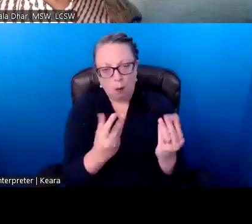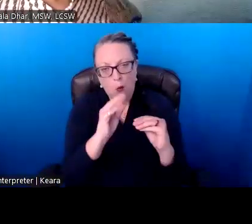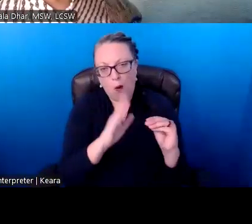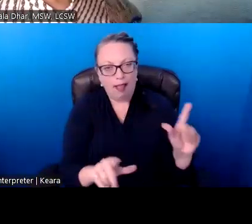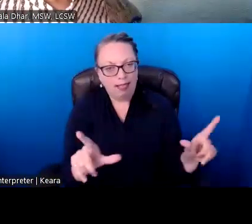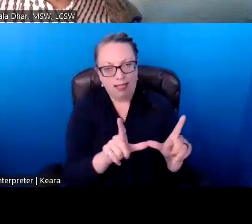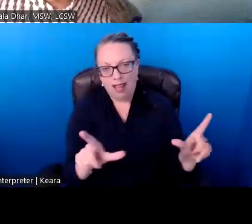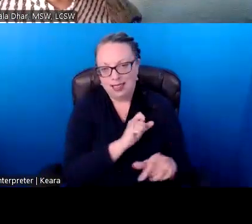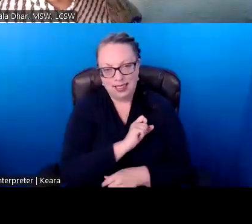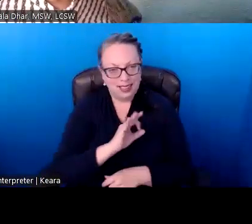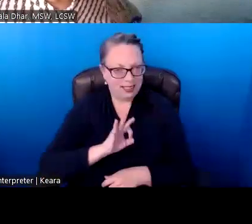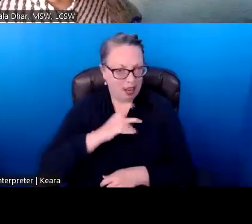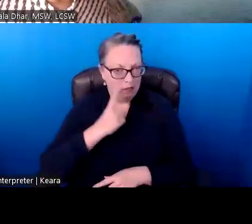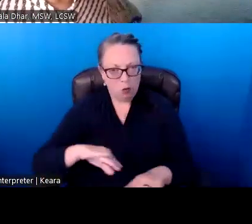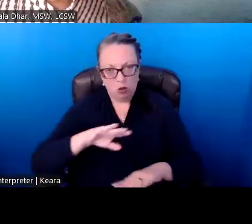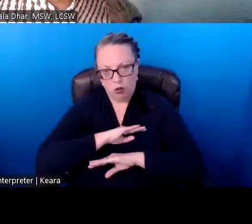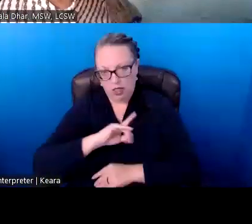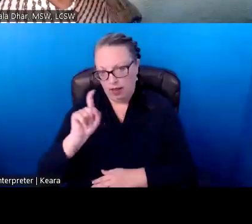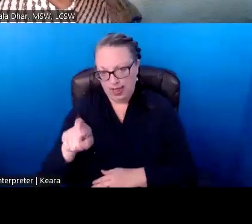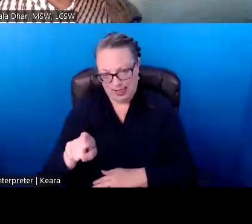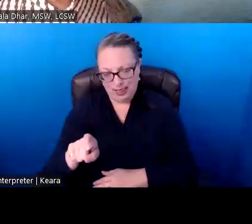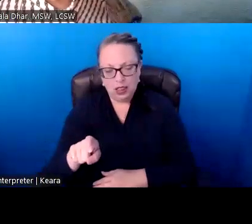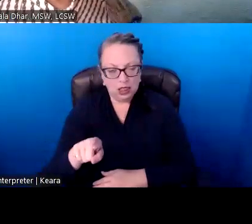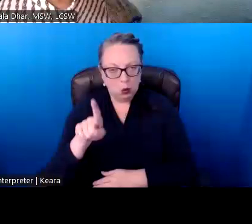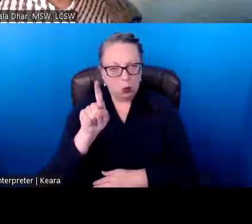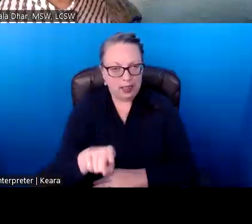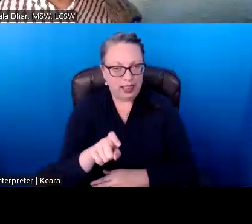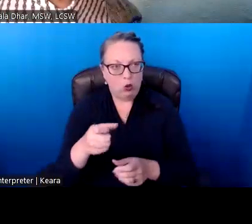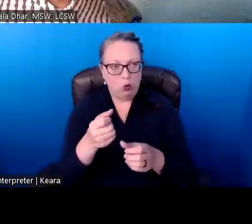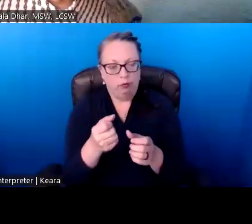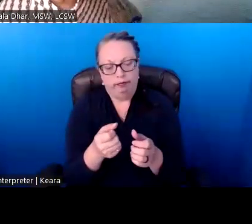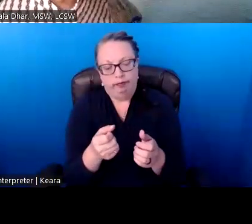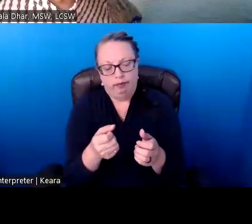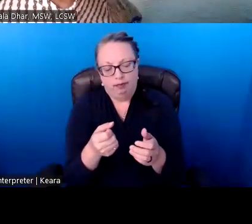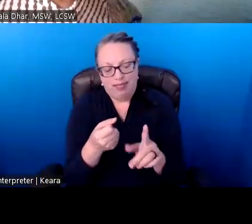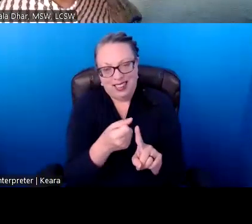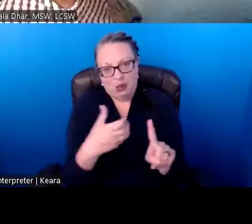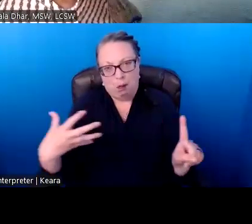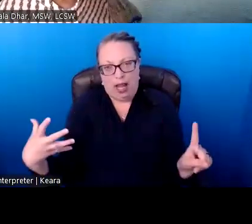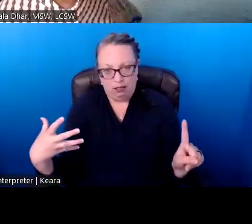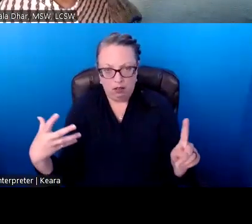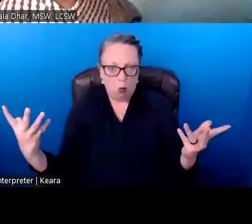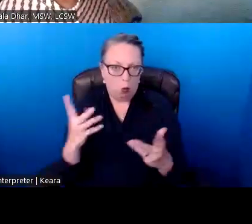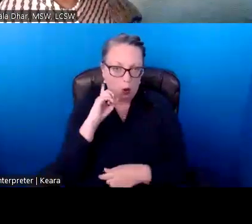meet the needs of the behavioral health workforce in Oregon and beyond. Next slide.